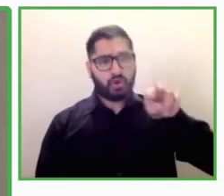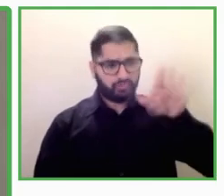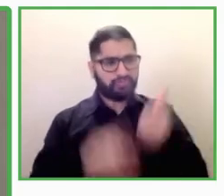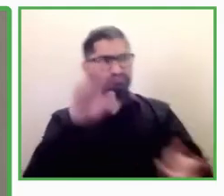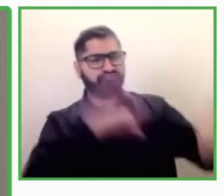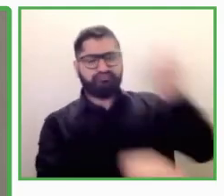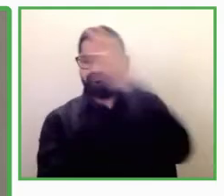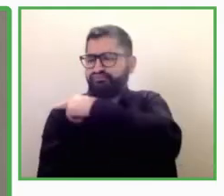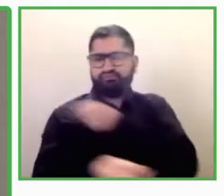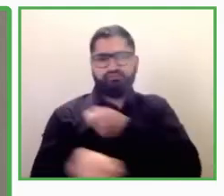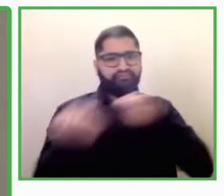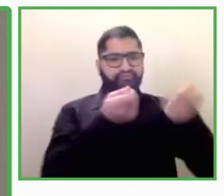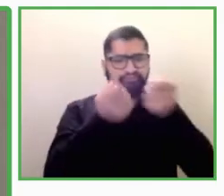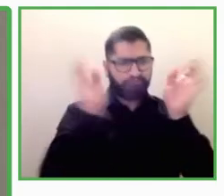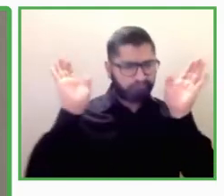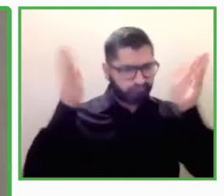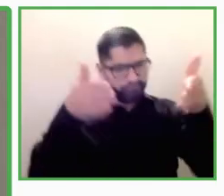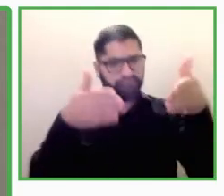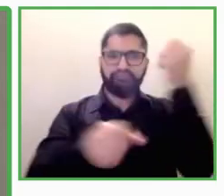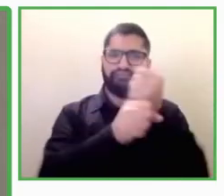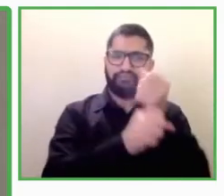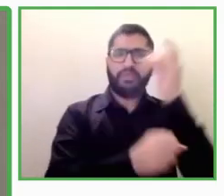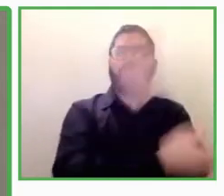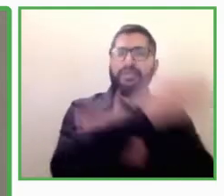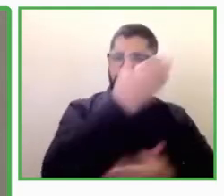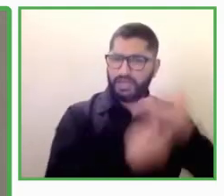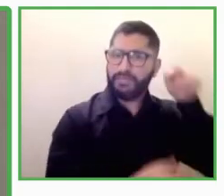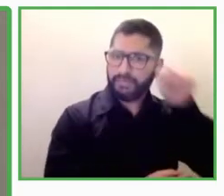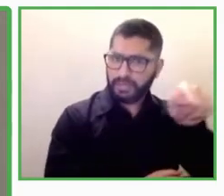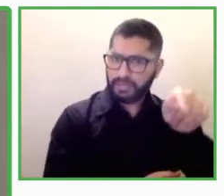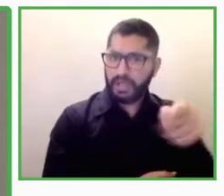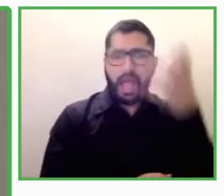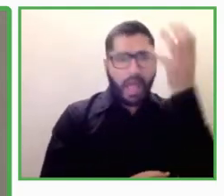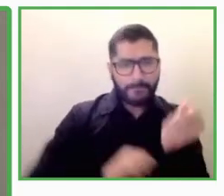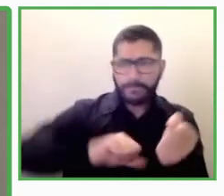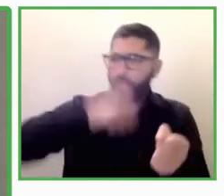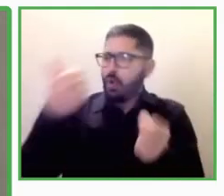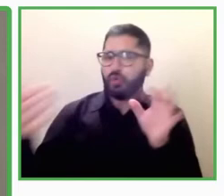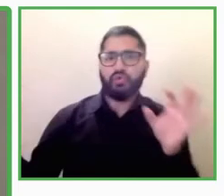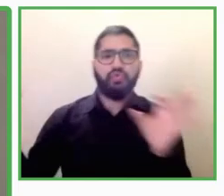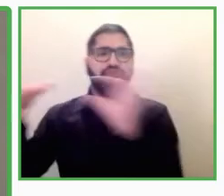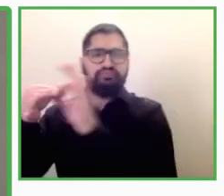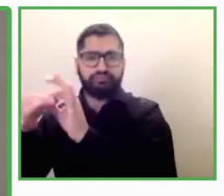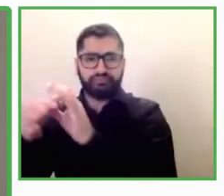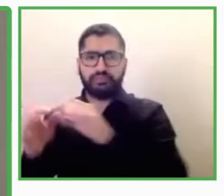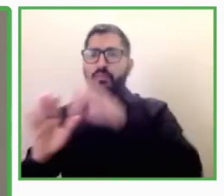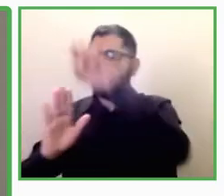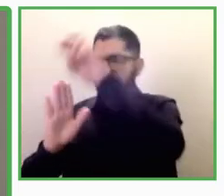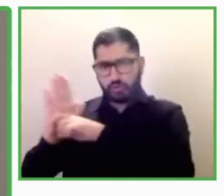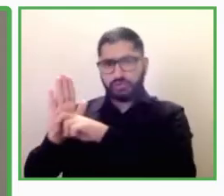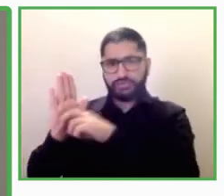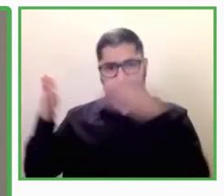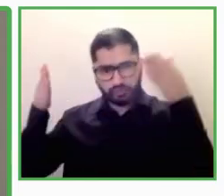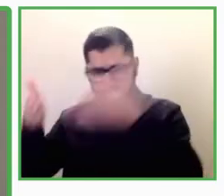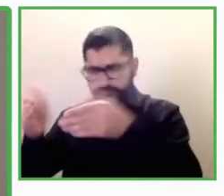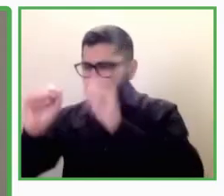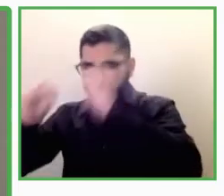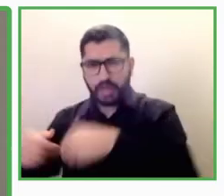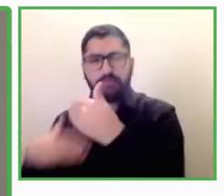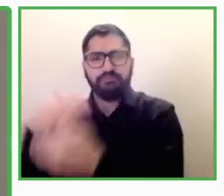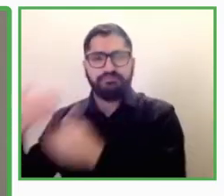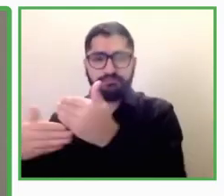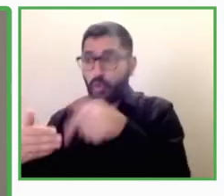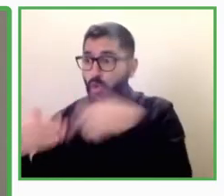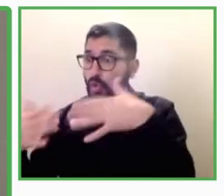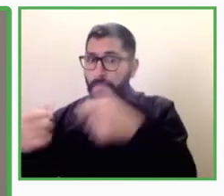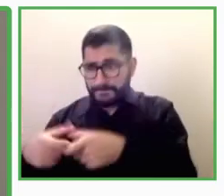other projects that are also linked to Zero Project, where he was able to present and has a